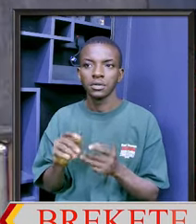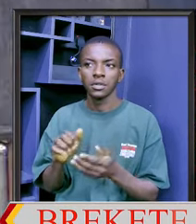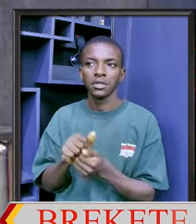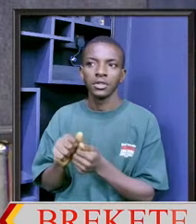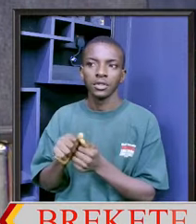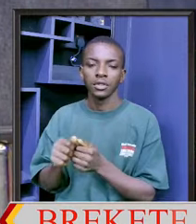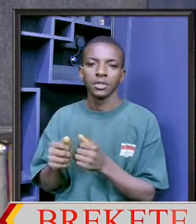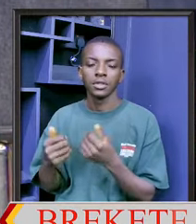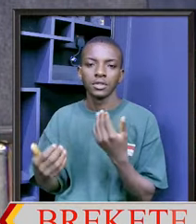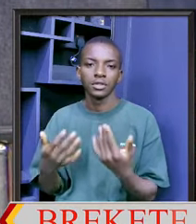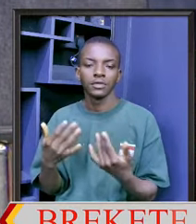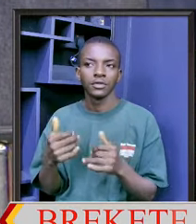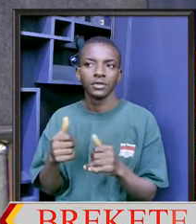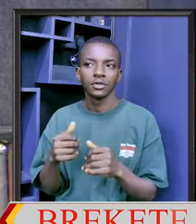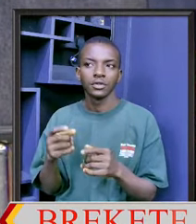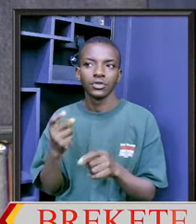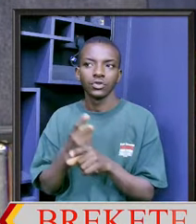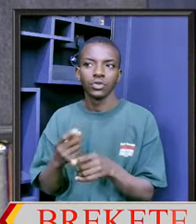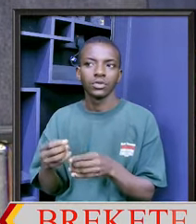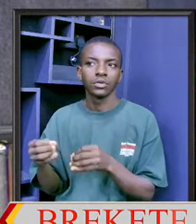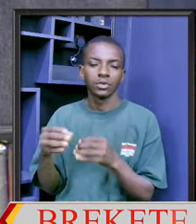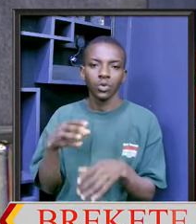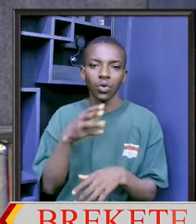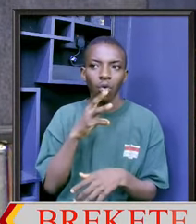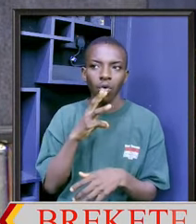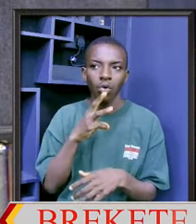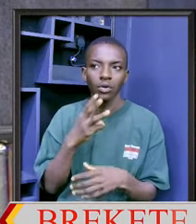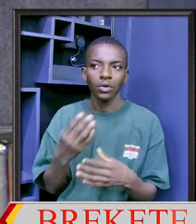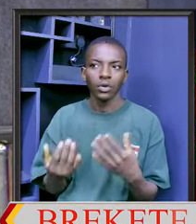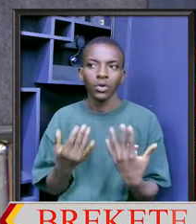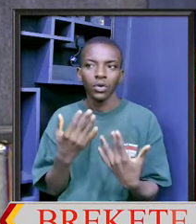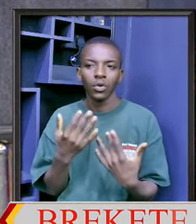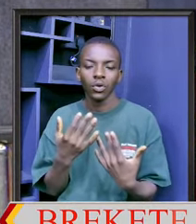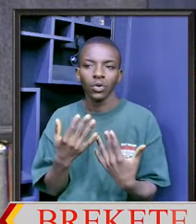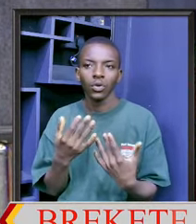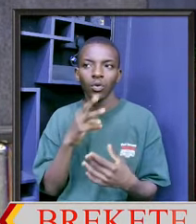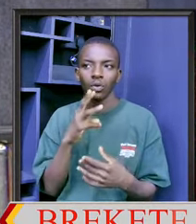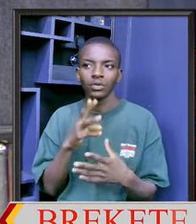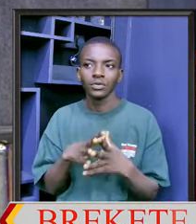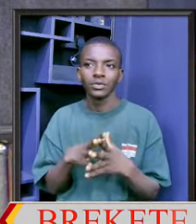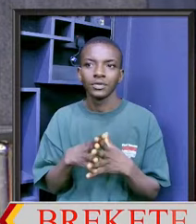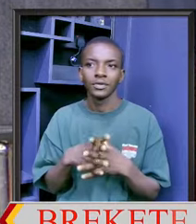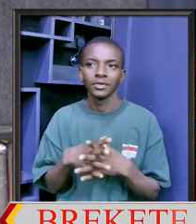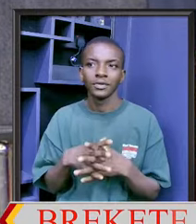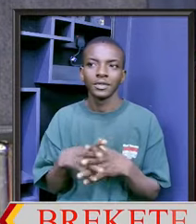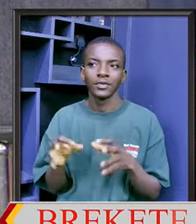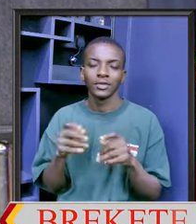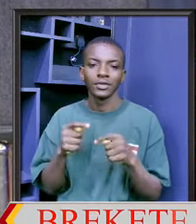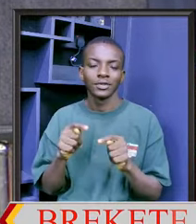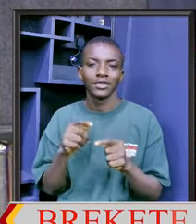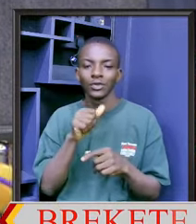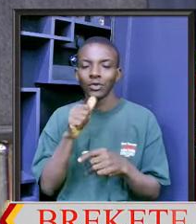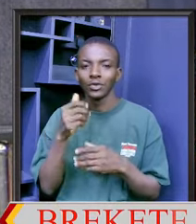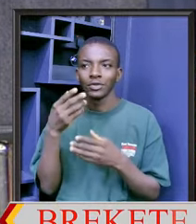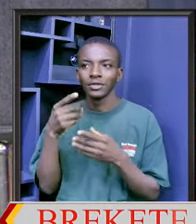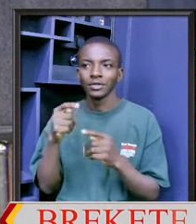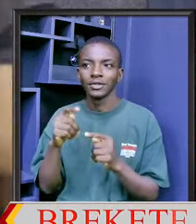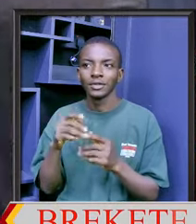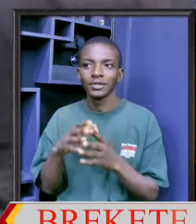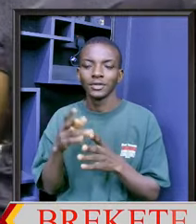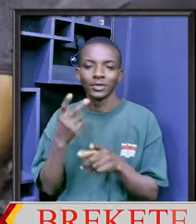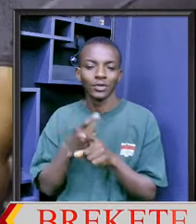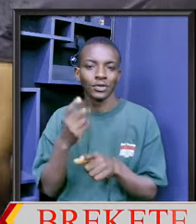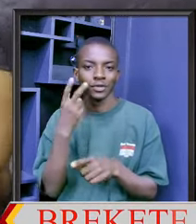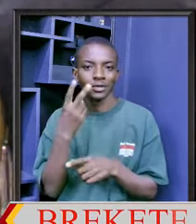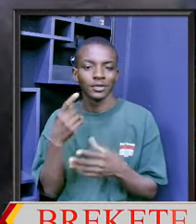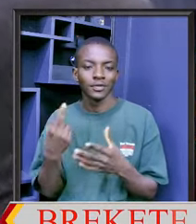them, they don't sifter them. Now just to put hot water. Abi, give mama milk, whether she try them, abi she never try and she they look